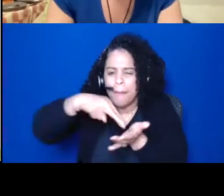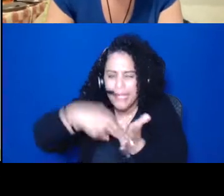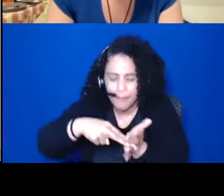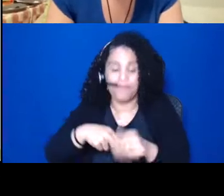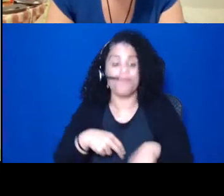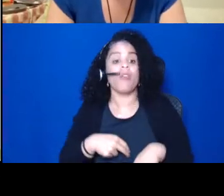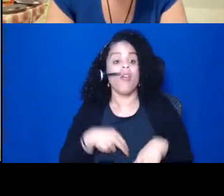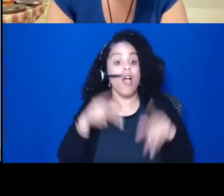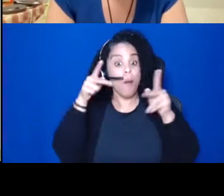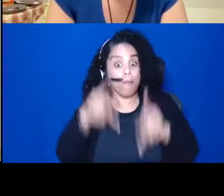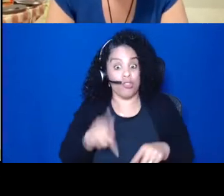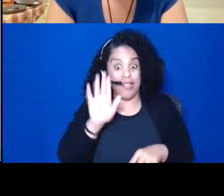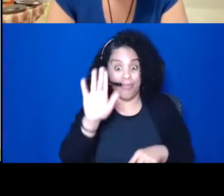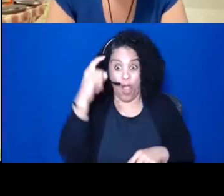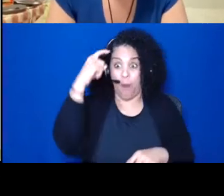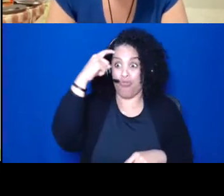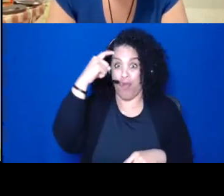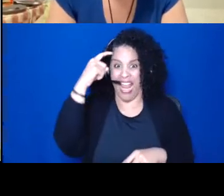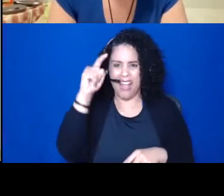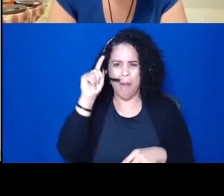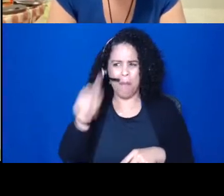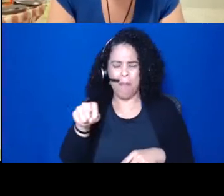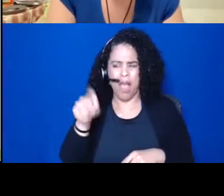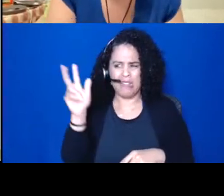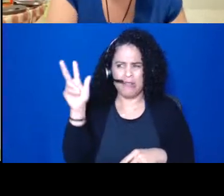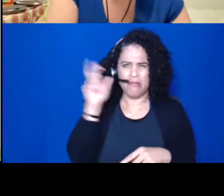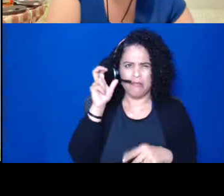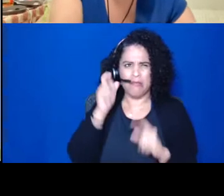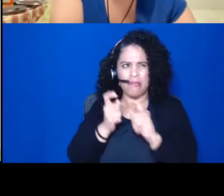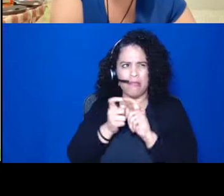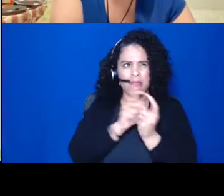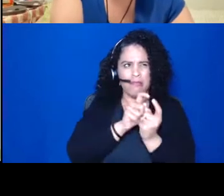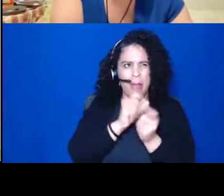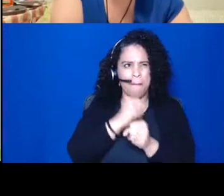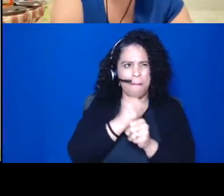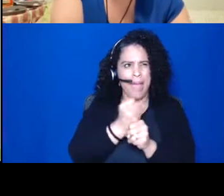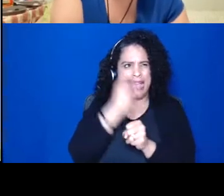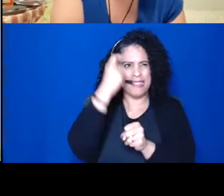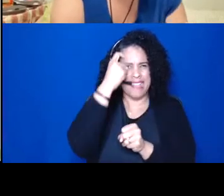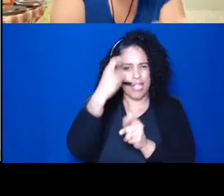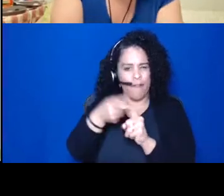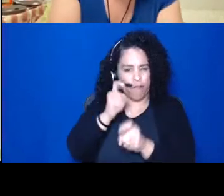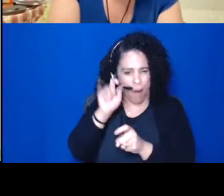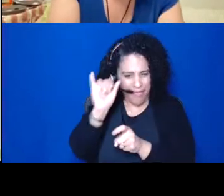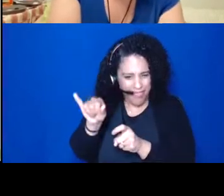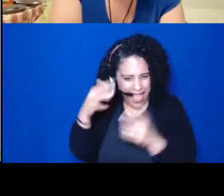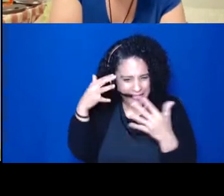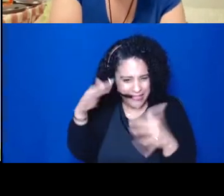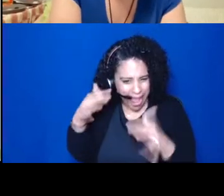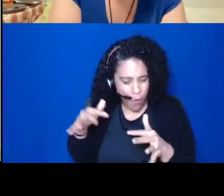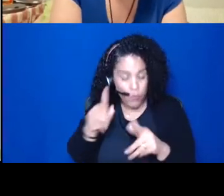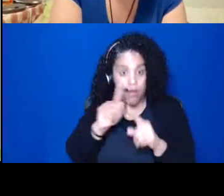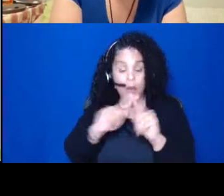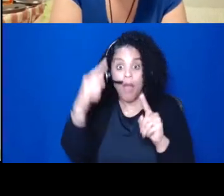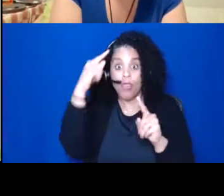a person's brain has to make sense of the sound input that they get from the cochlear implant. But once their brain